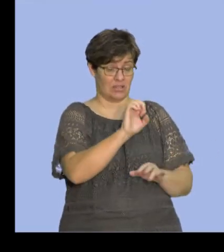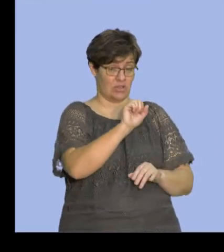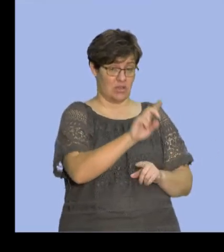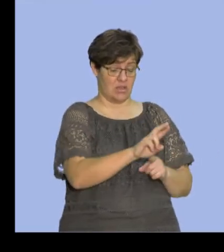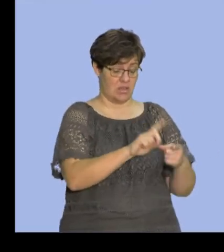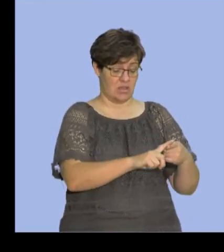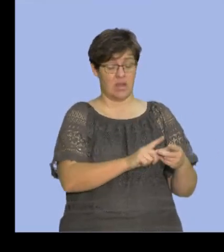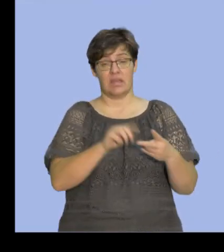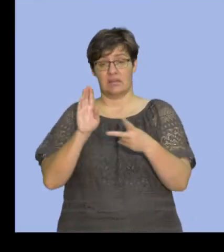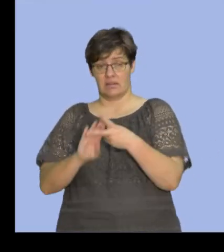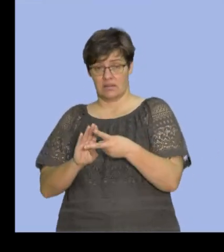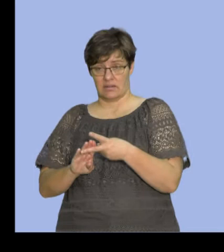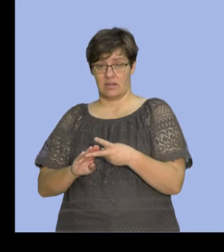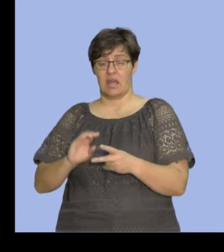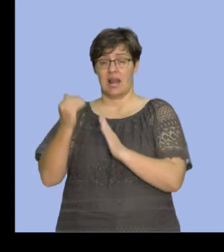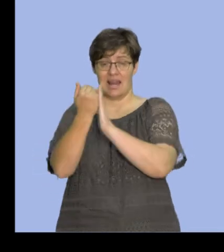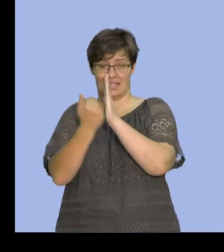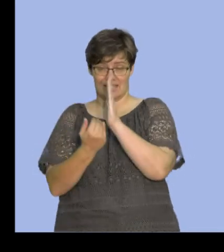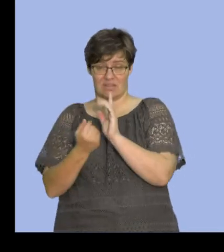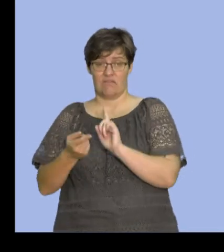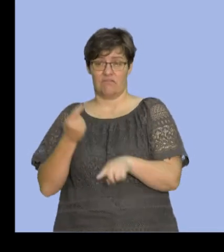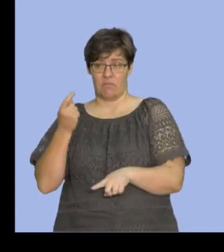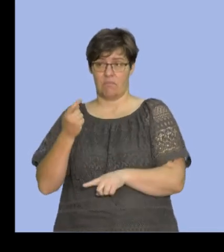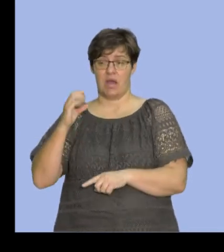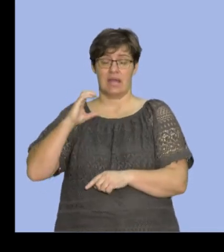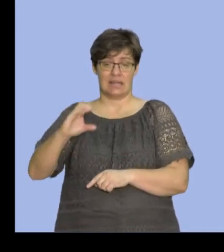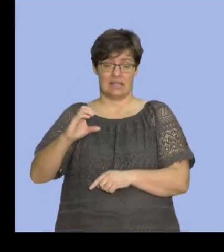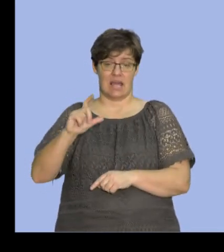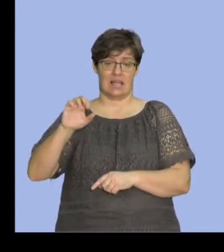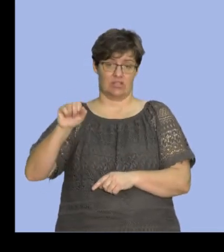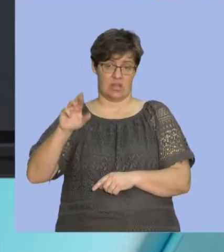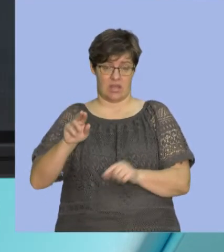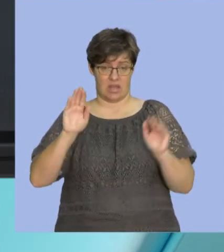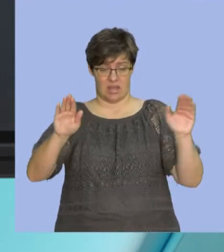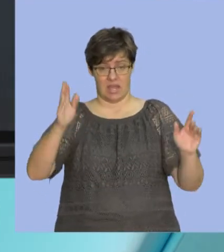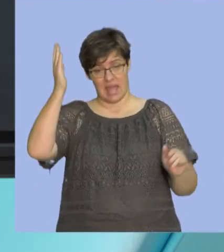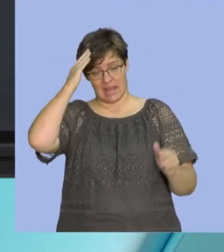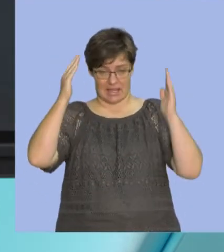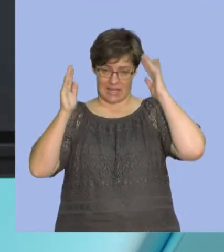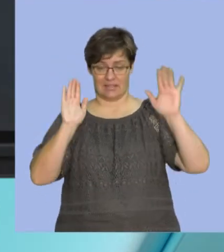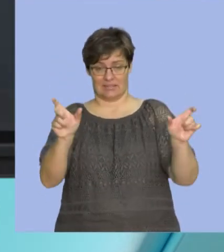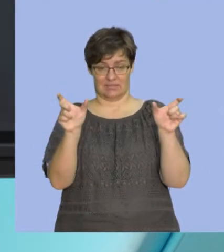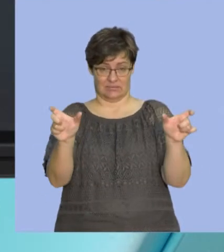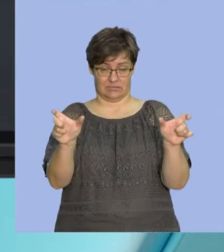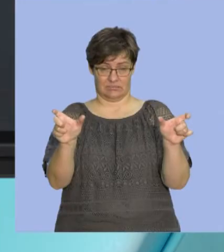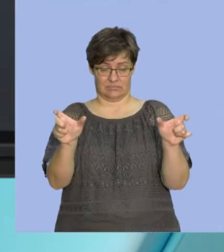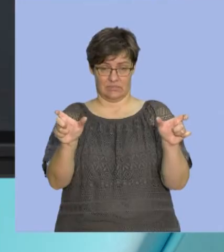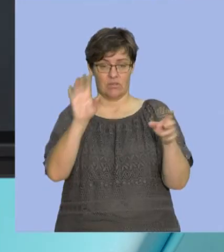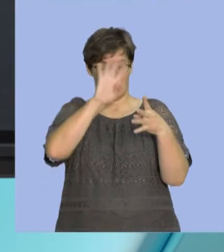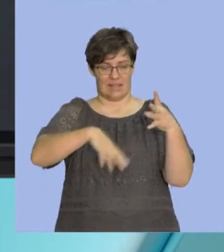and you have your creditors list from your creditors ledger. So this is the heading of the question, and this is what this is the